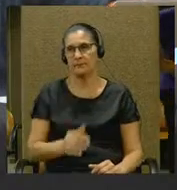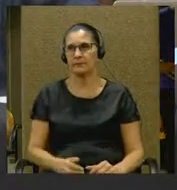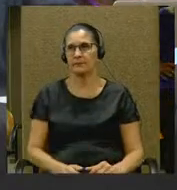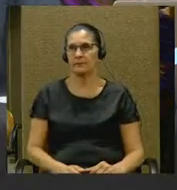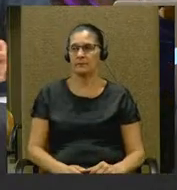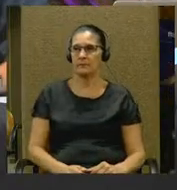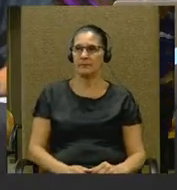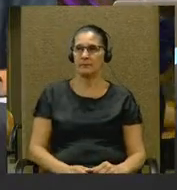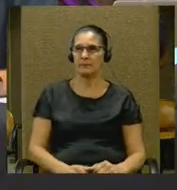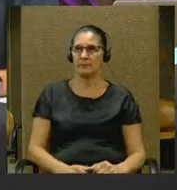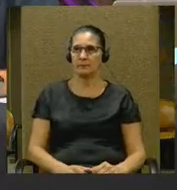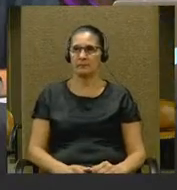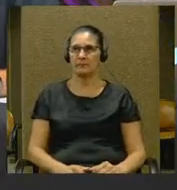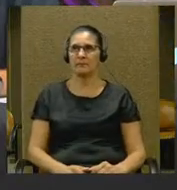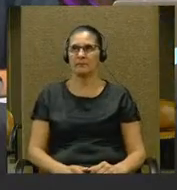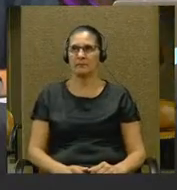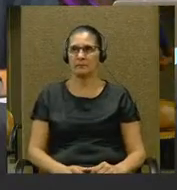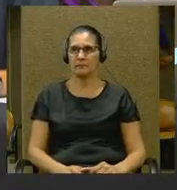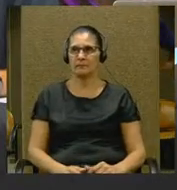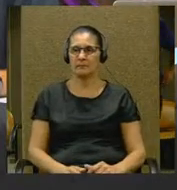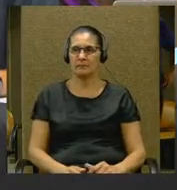whenever you like.